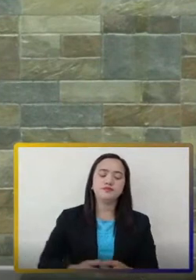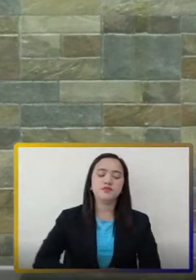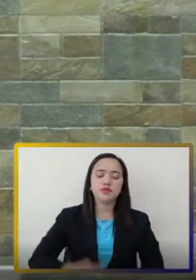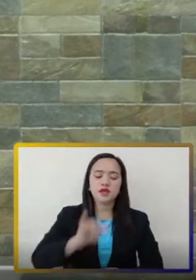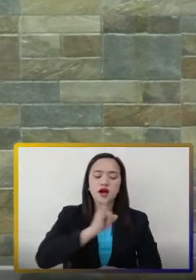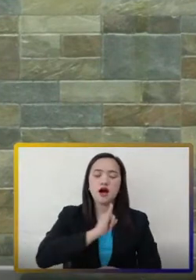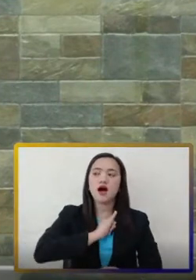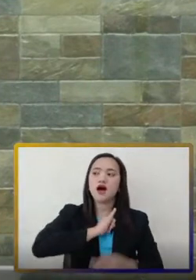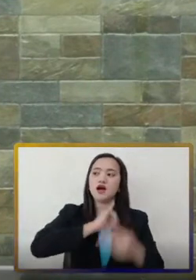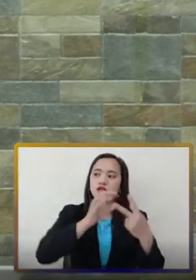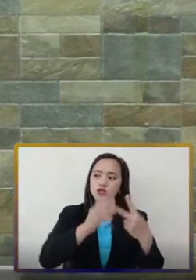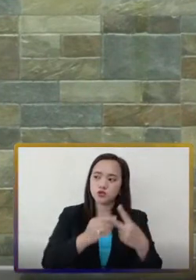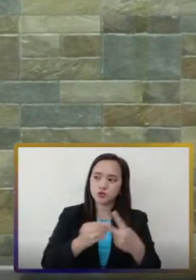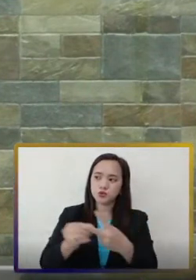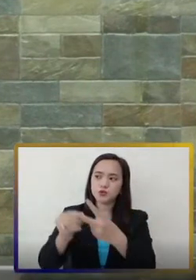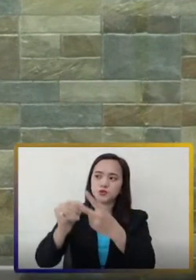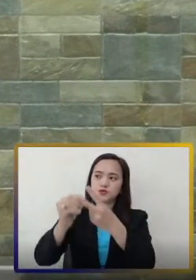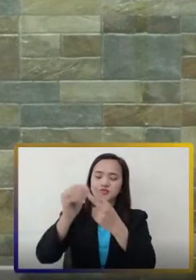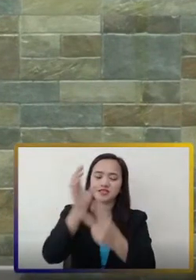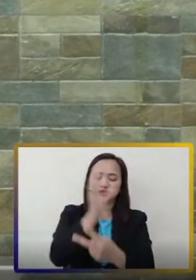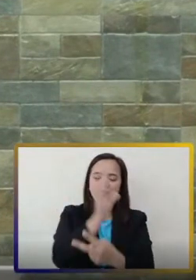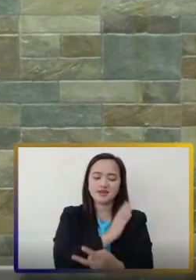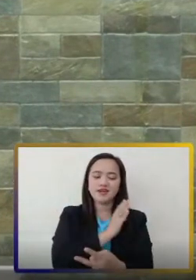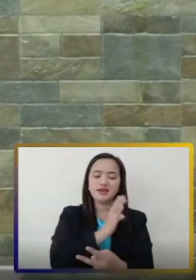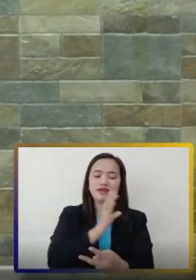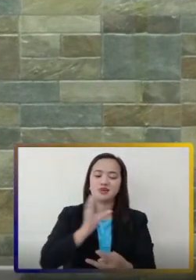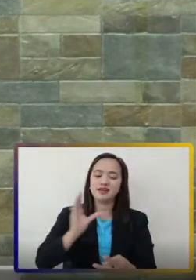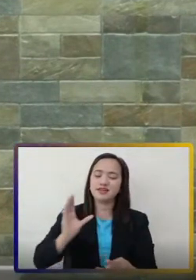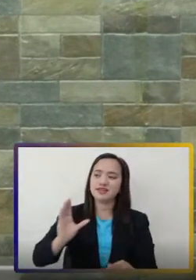Christ. I choose